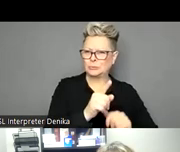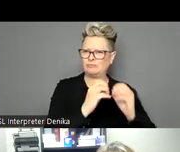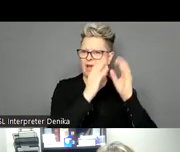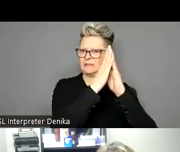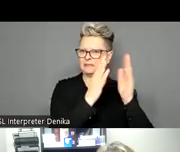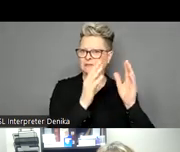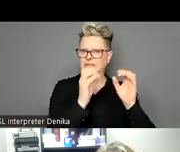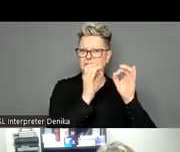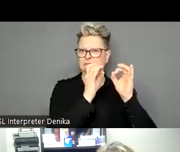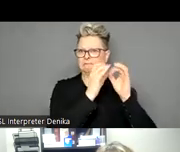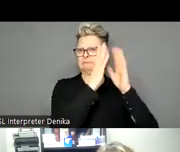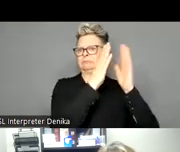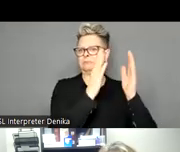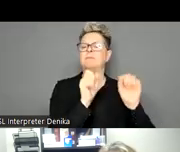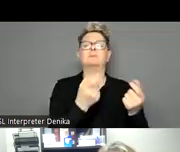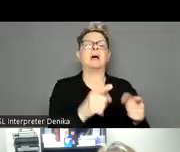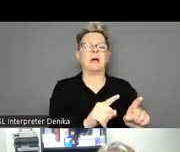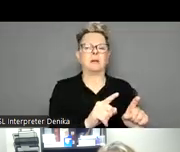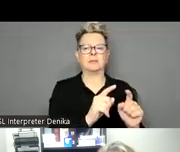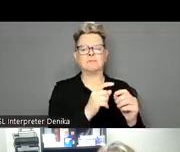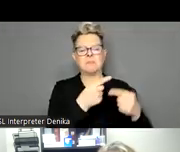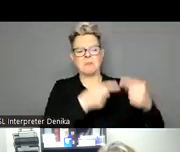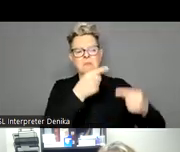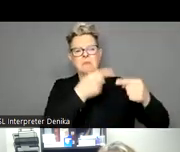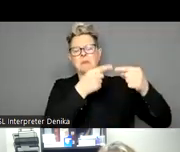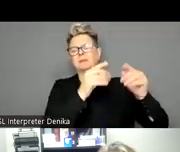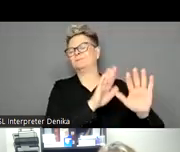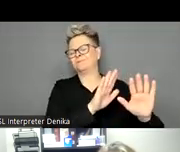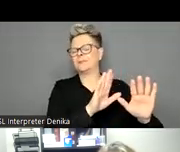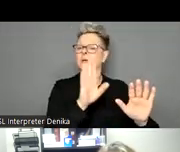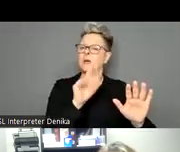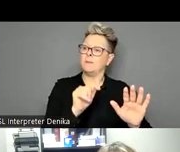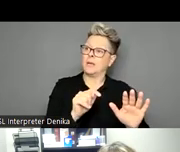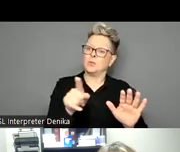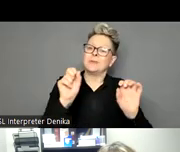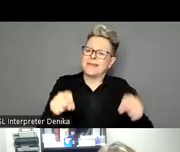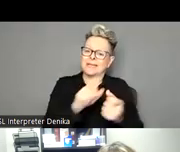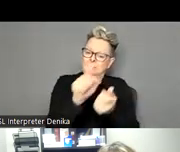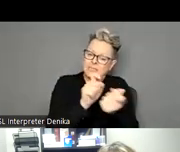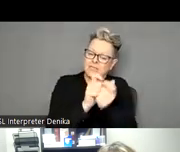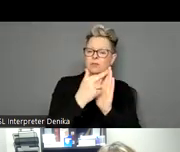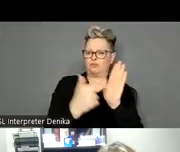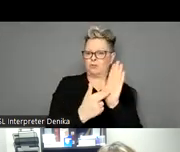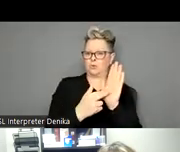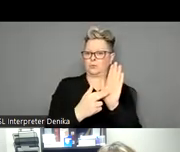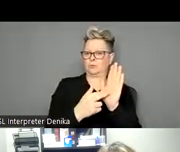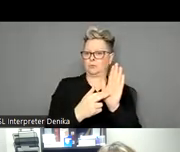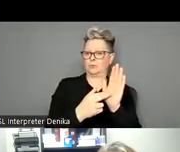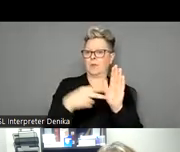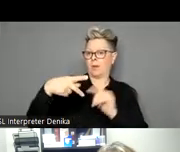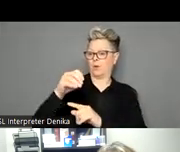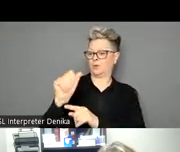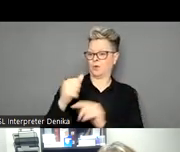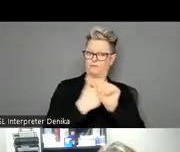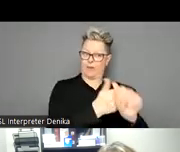But you can have a lot of specifics in terms of what you want your attorney to do as well. So